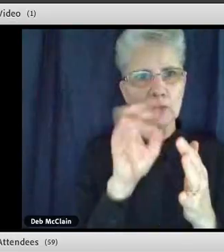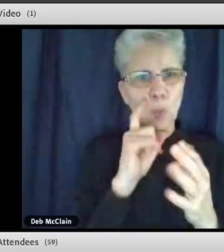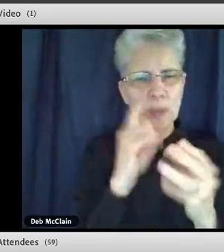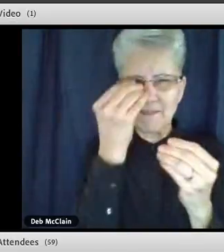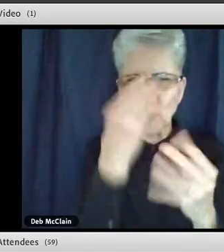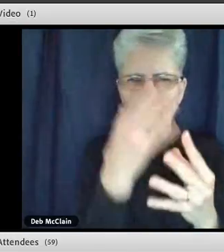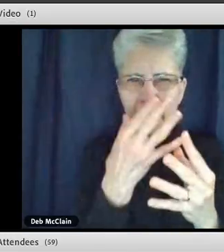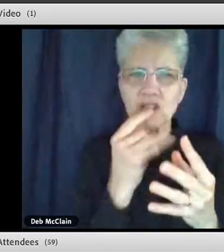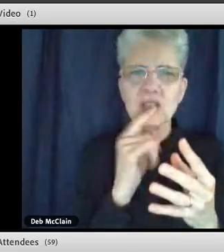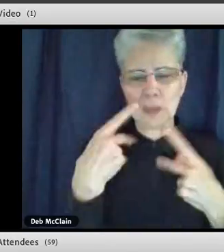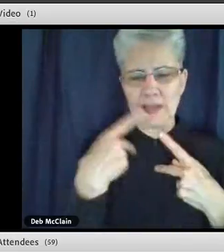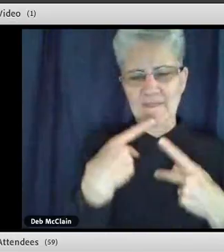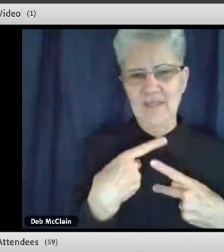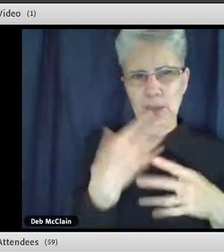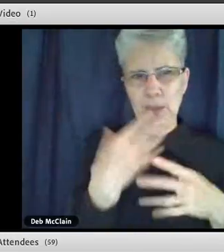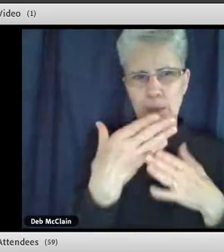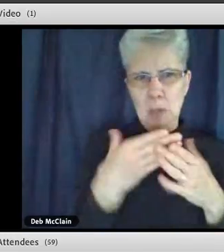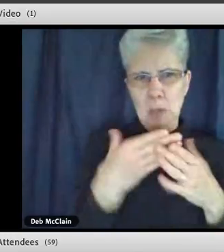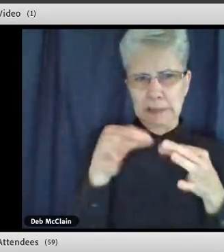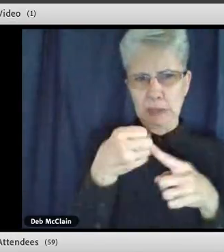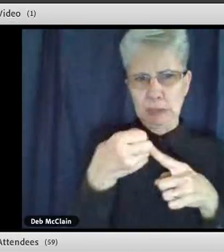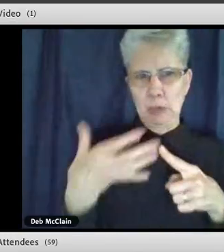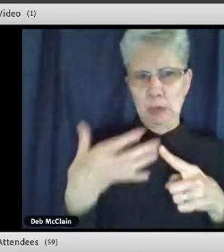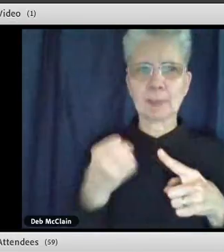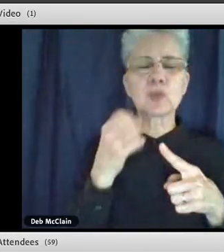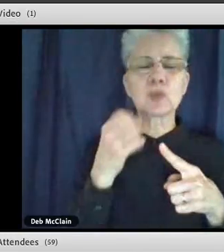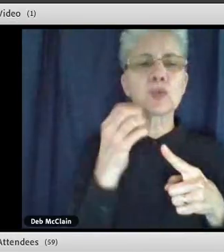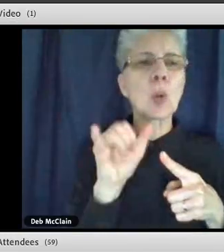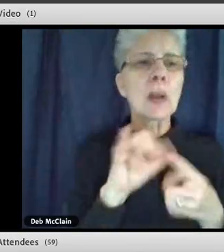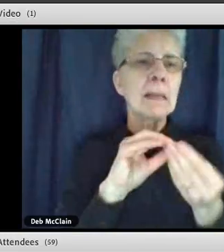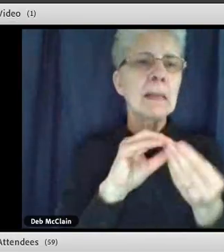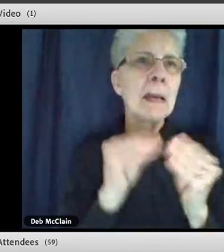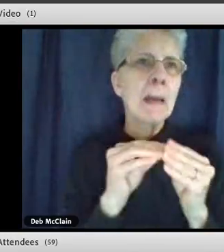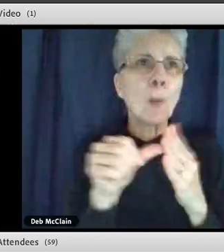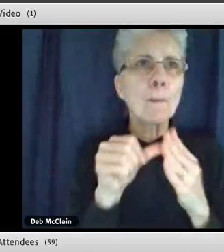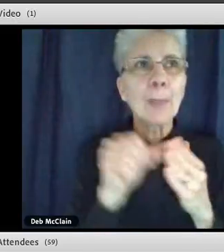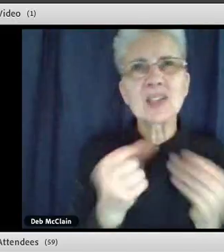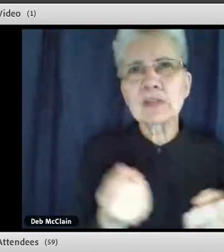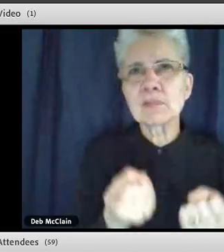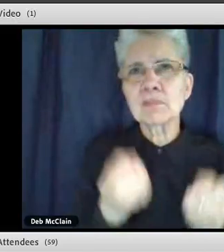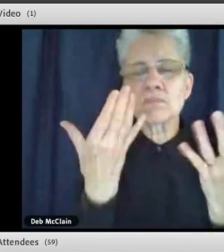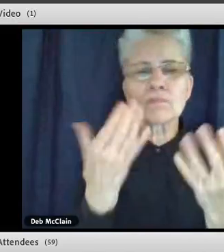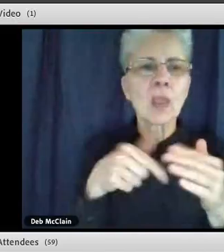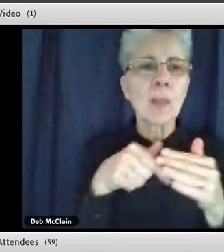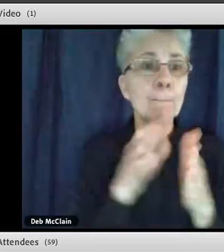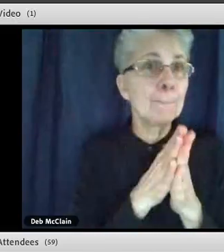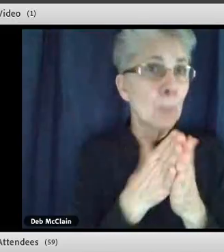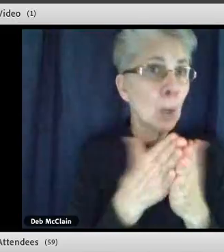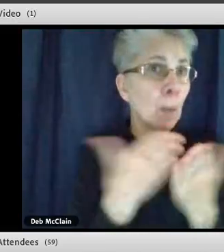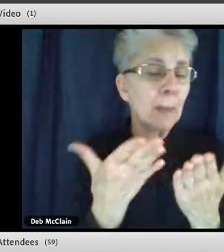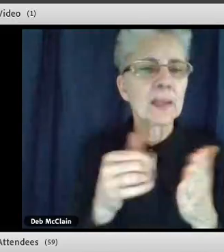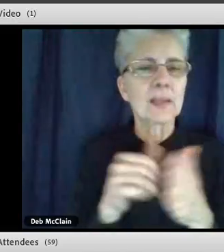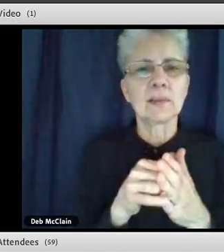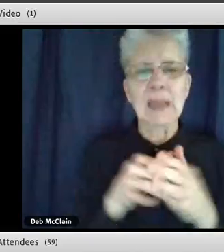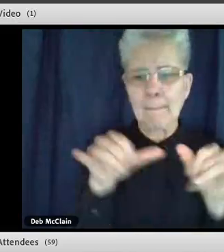physical aspects. So like the number of pages, if we're talking about a book,